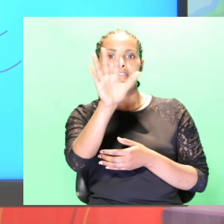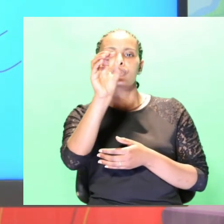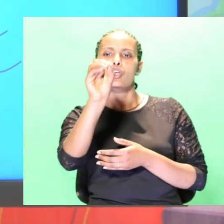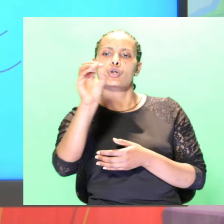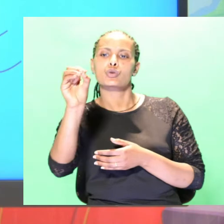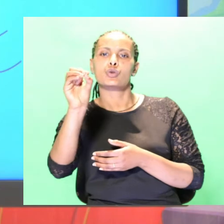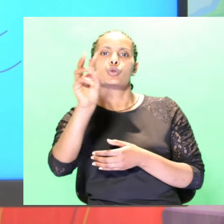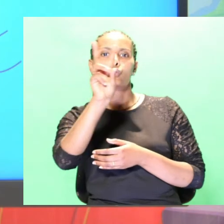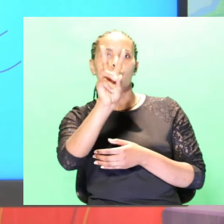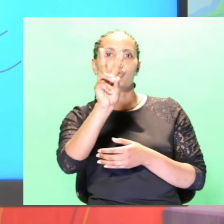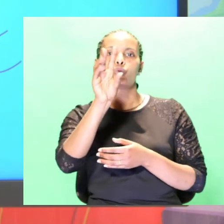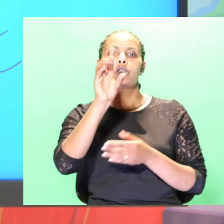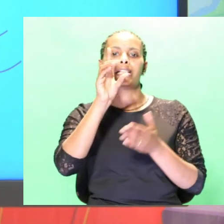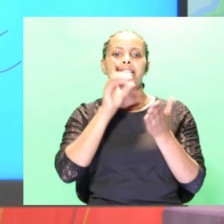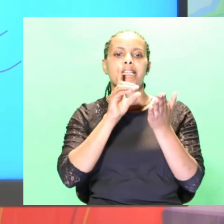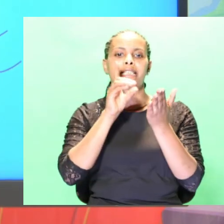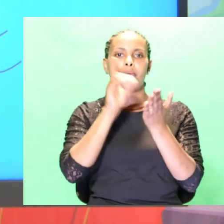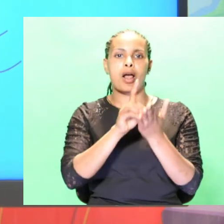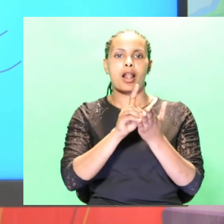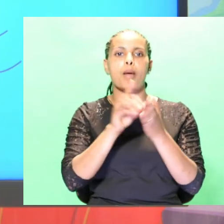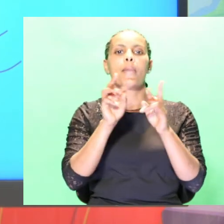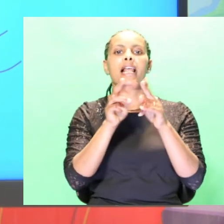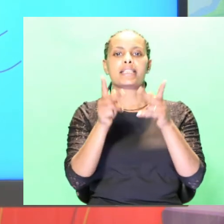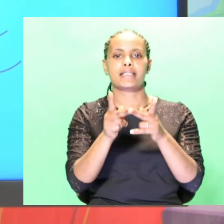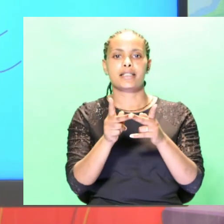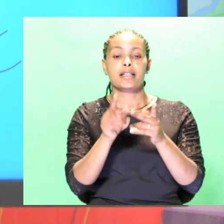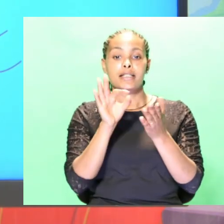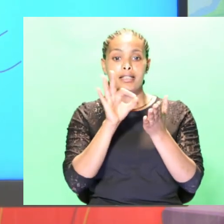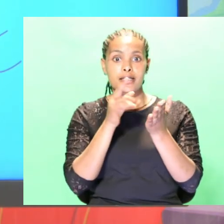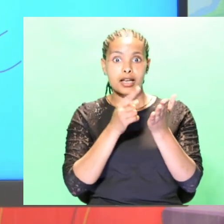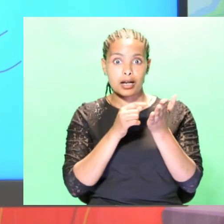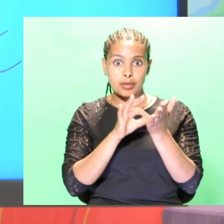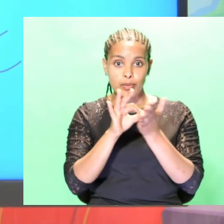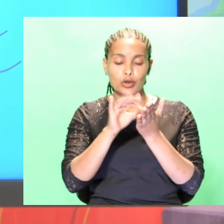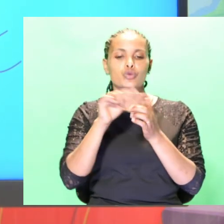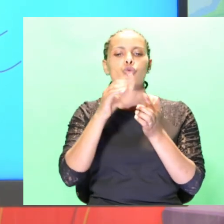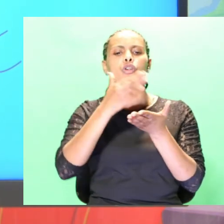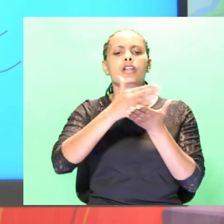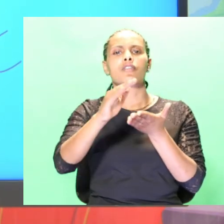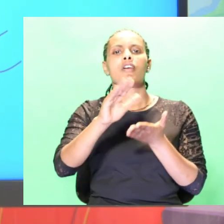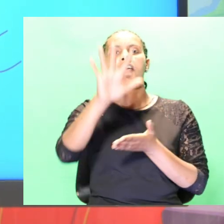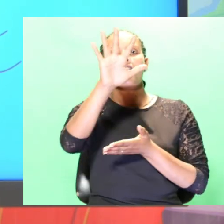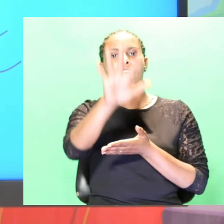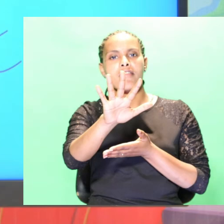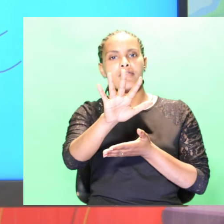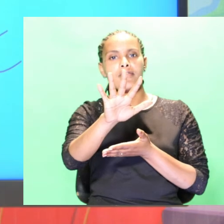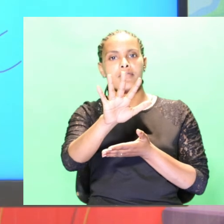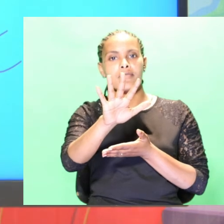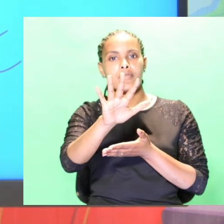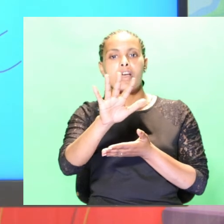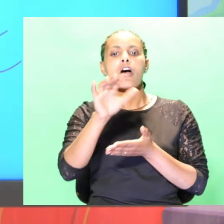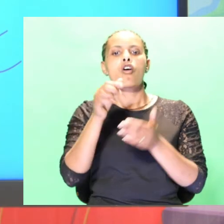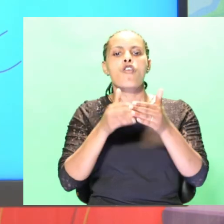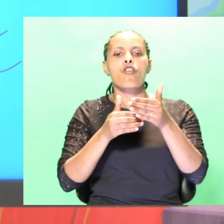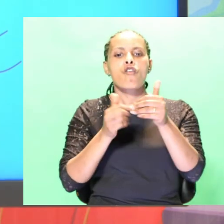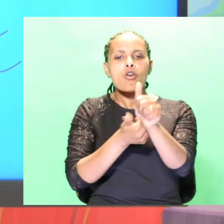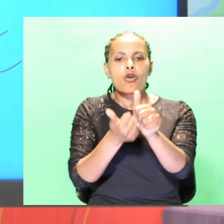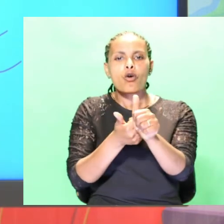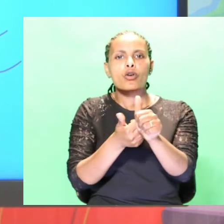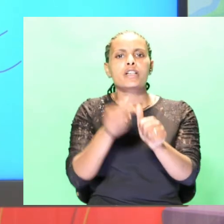45.76500 to 2 decimal places. The number to be removed is 5 and is followed